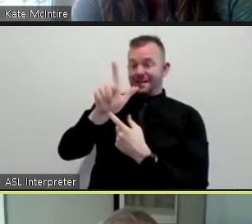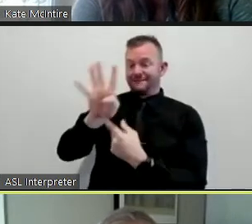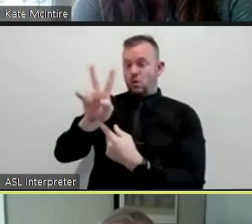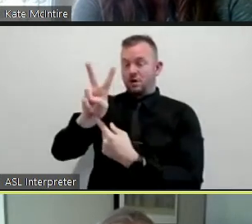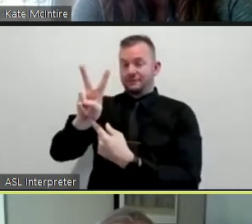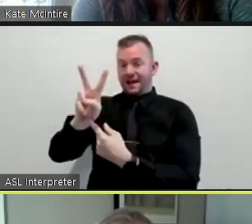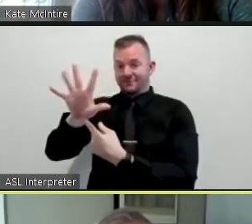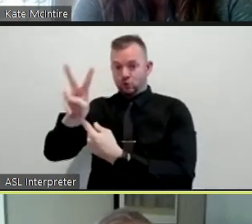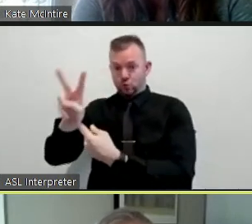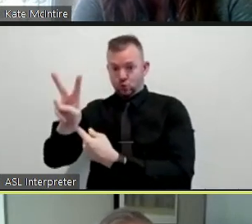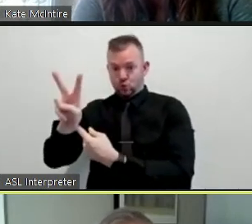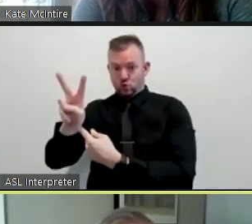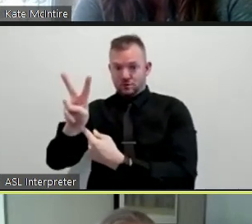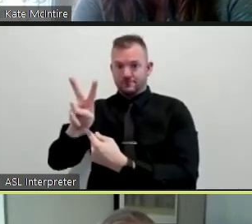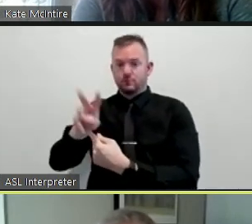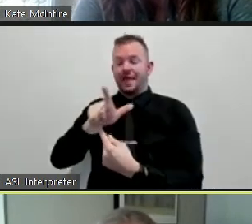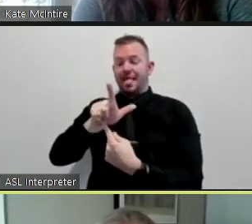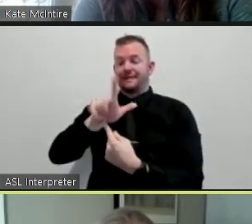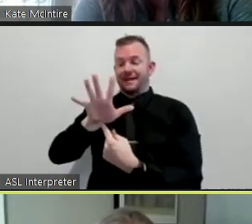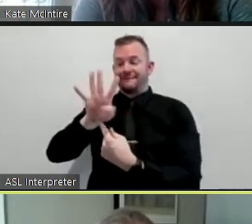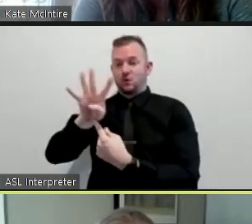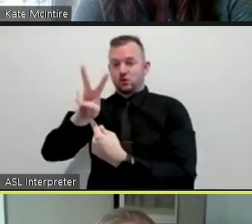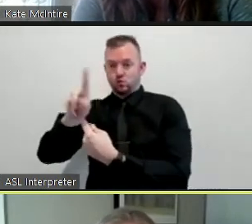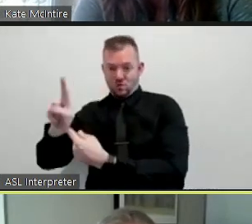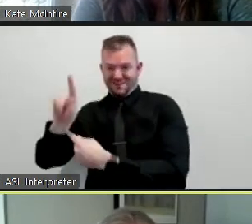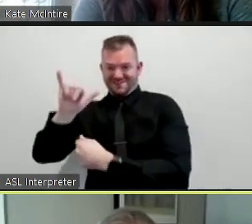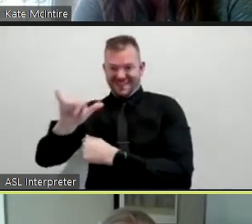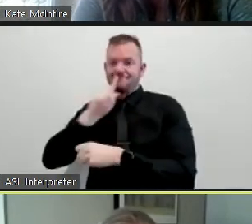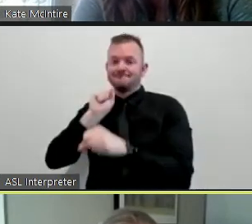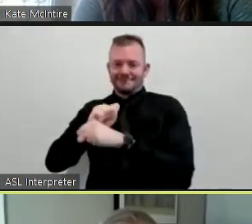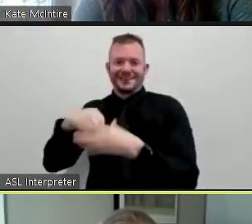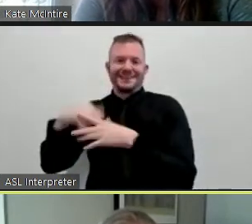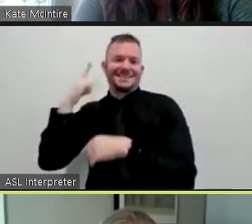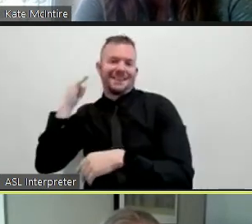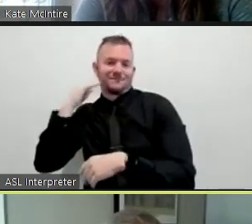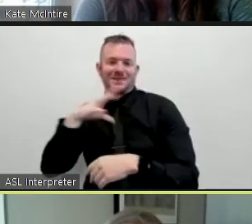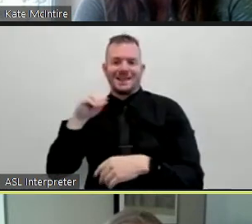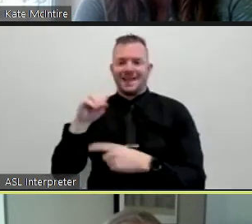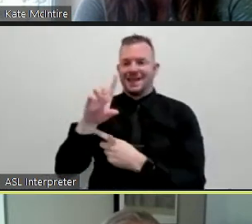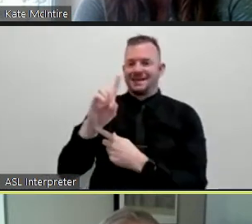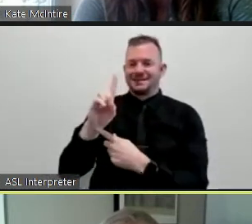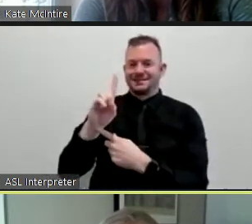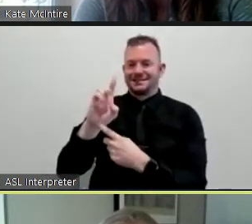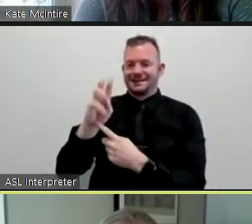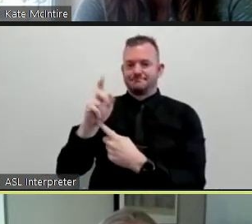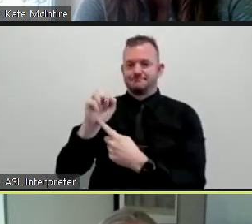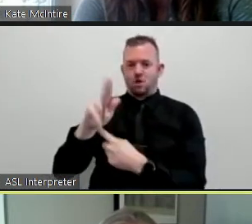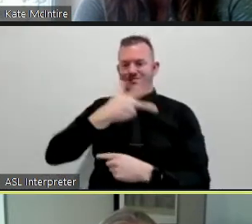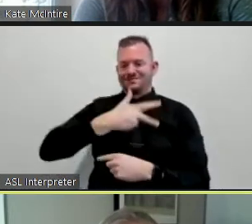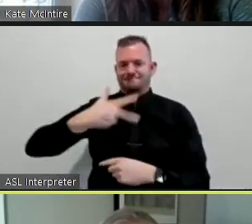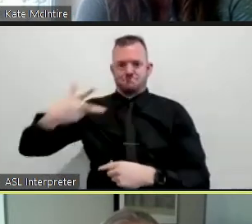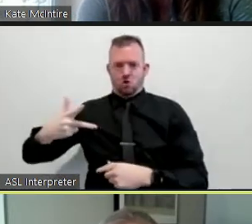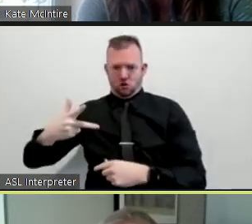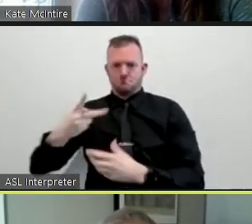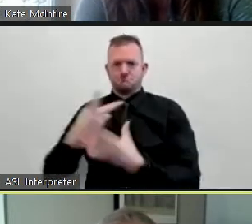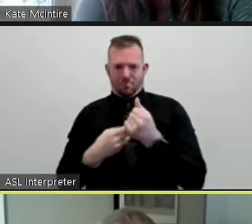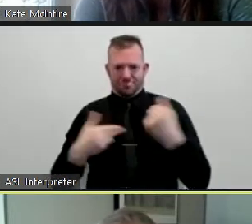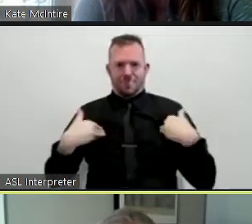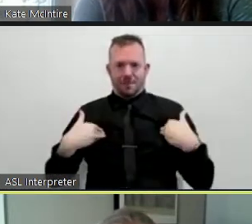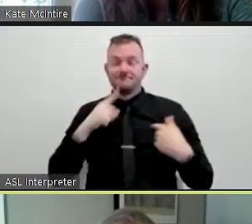California and Denmark. Just a reminder that there is a distinction between this variant of concern definition and variants